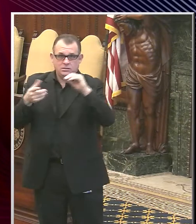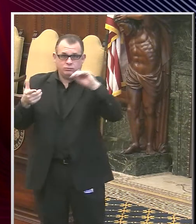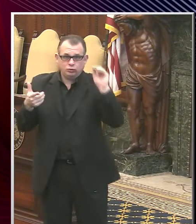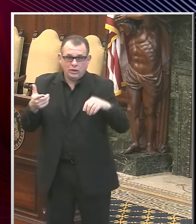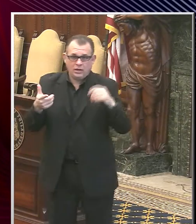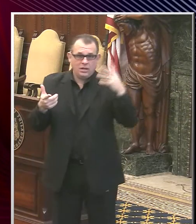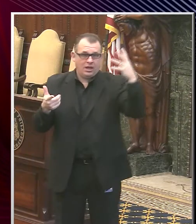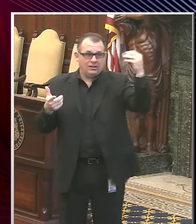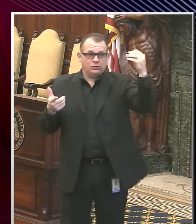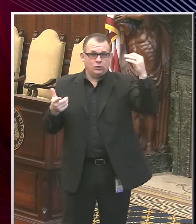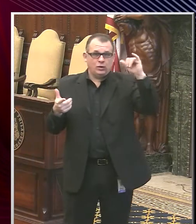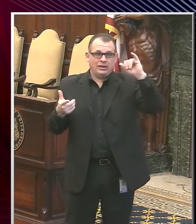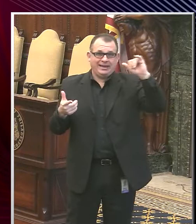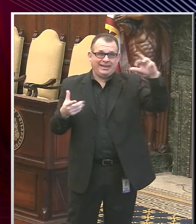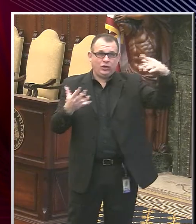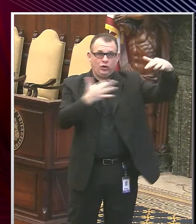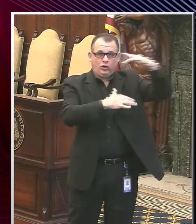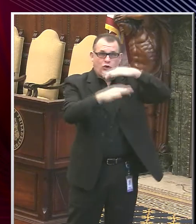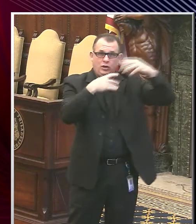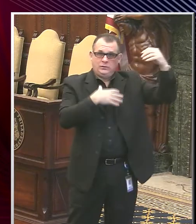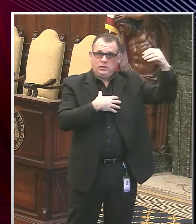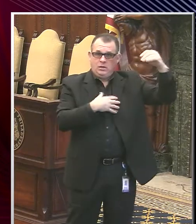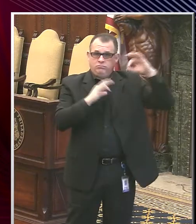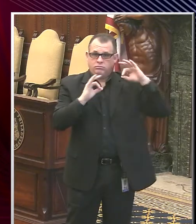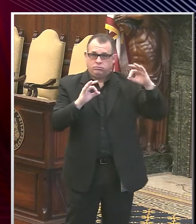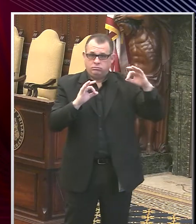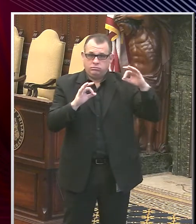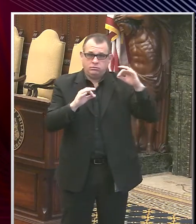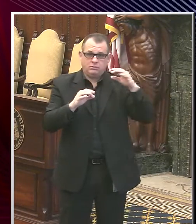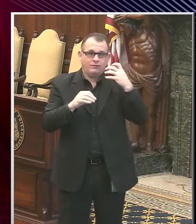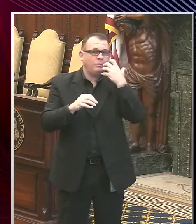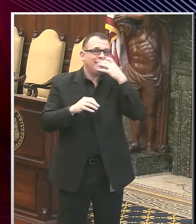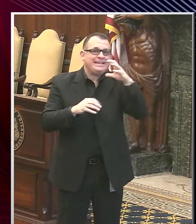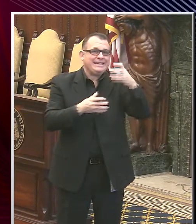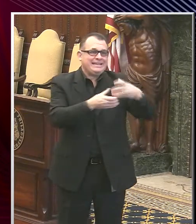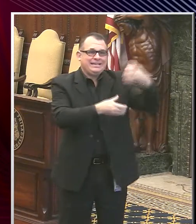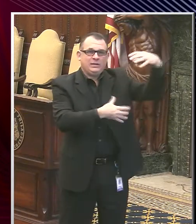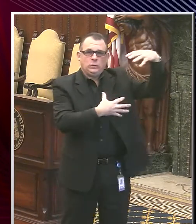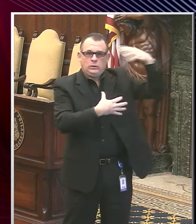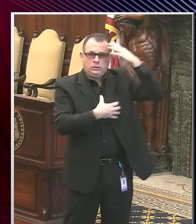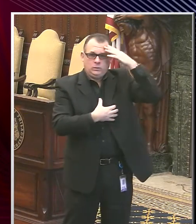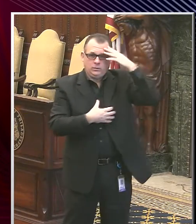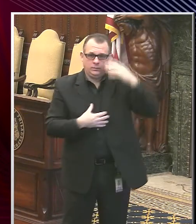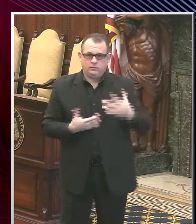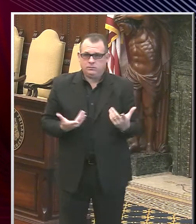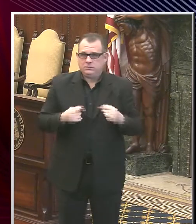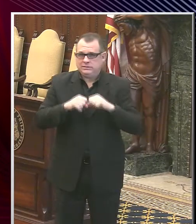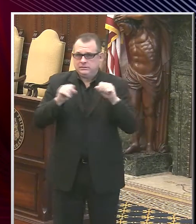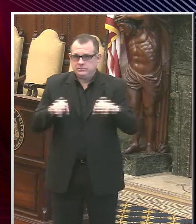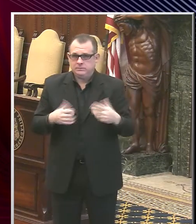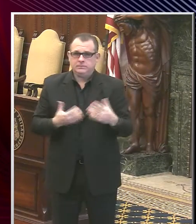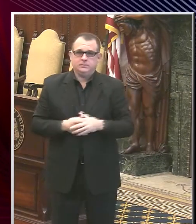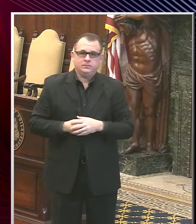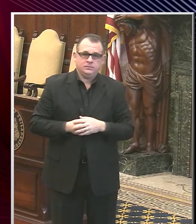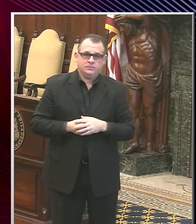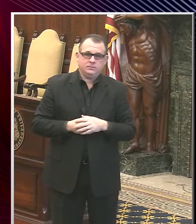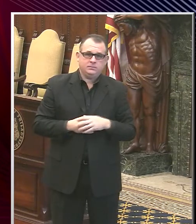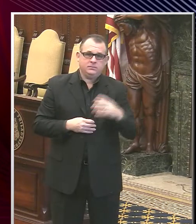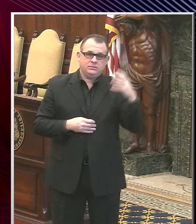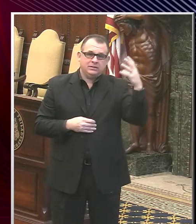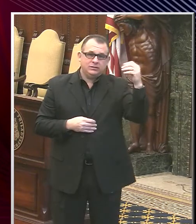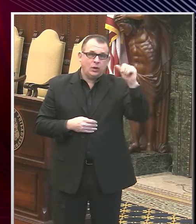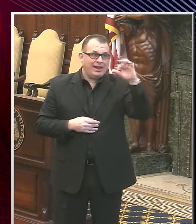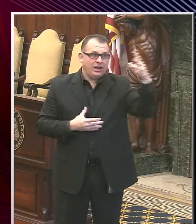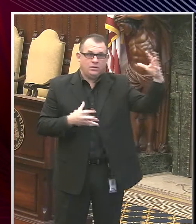maximize the percent of outdoor air that is circulated by their heating, ventilation, and air conditioning system, their HVAC system. The